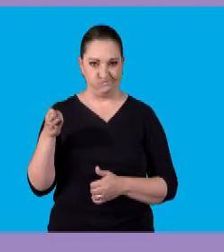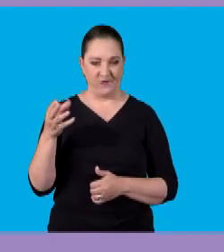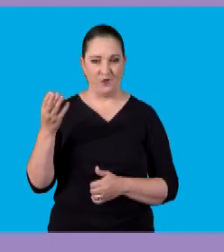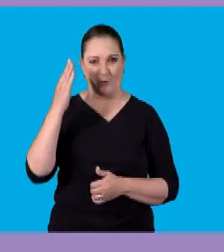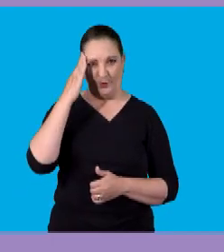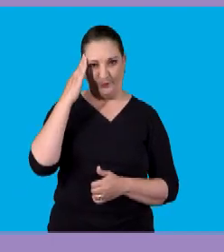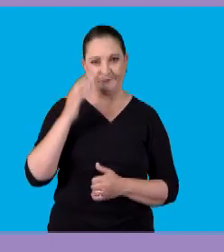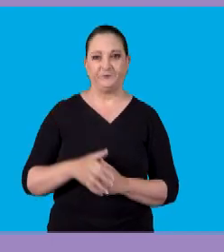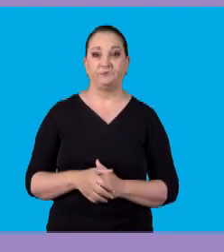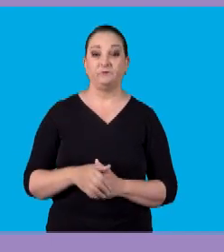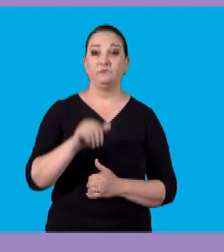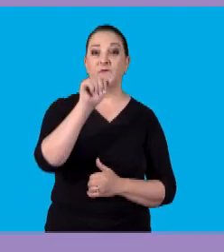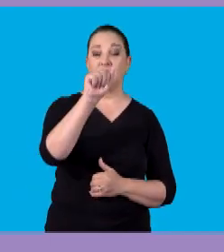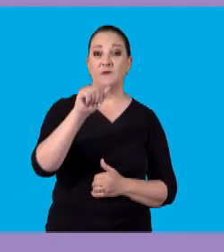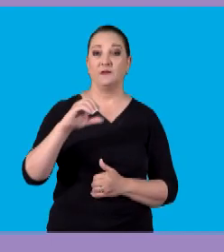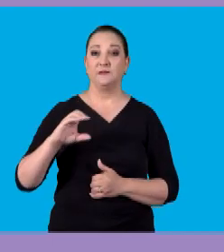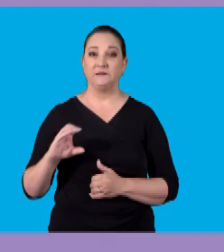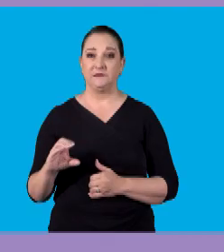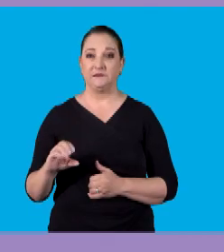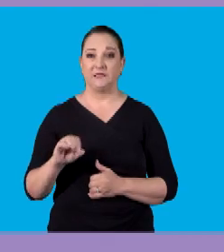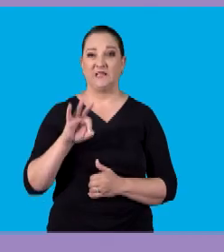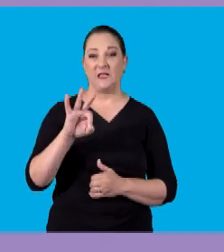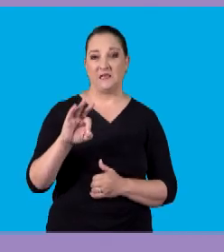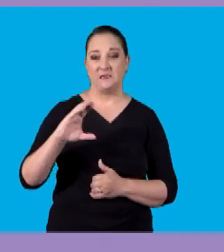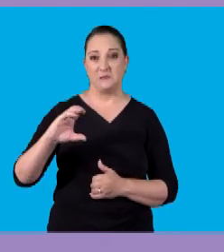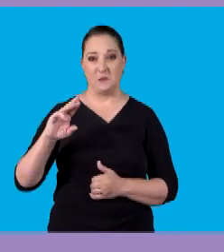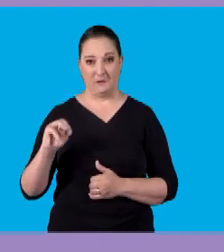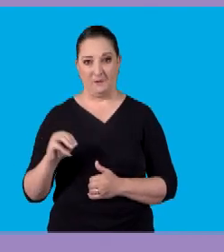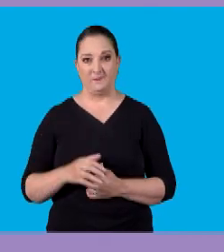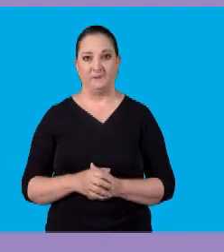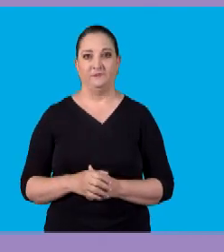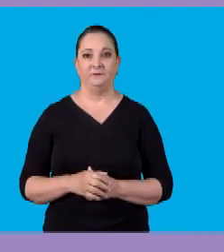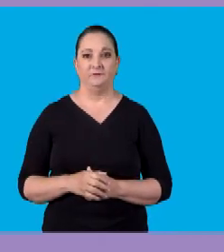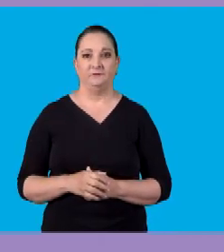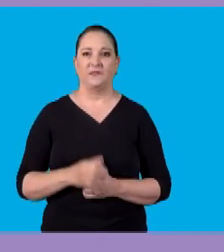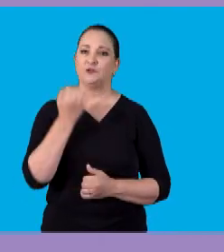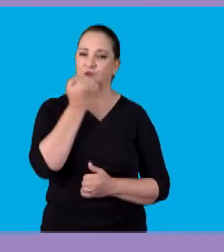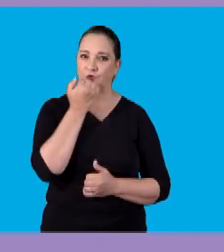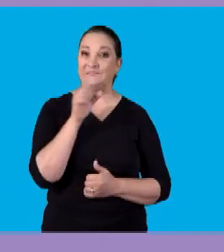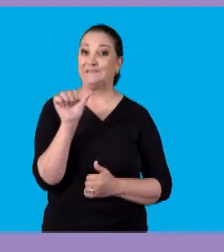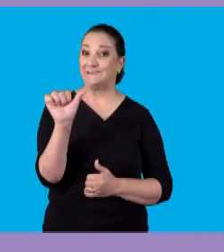to 5 centimeters. Then we are told that AC is equals to 6 centimeters.